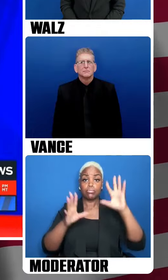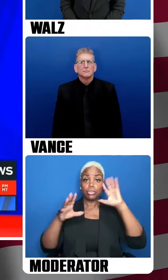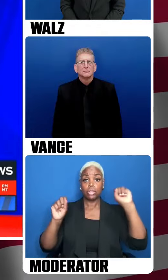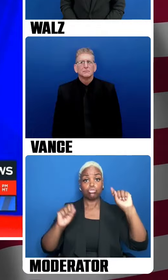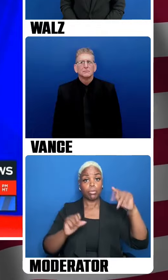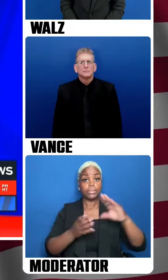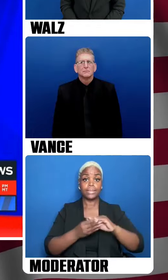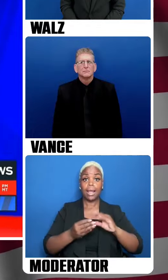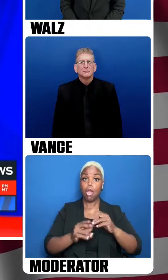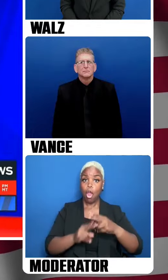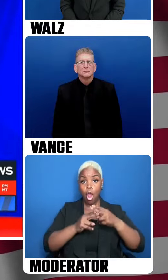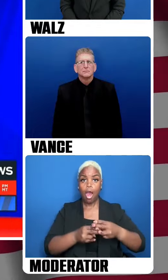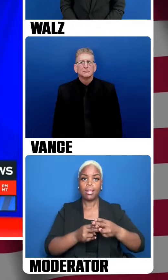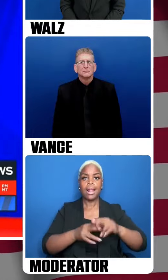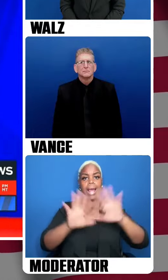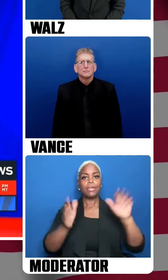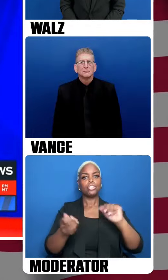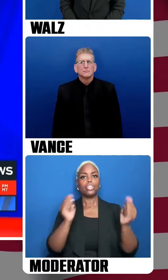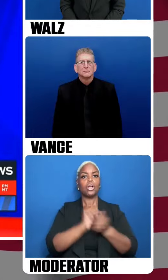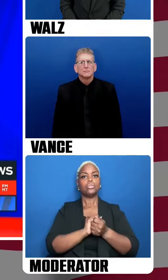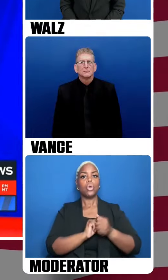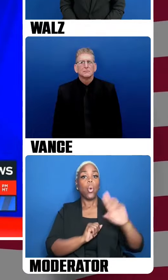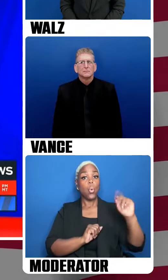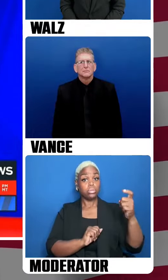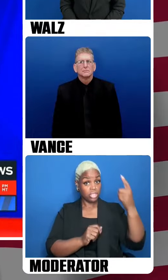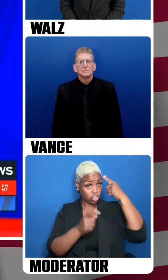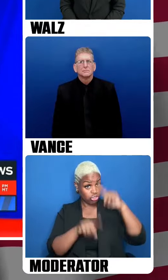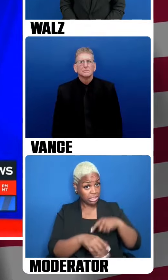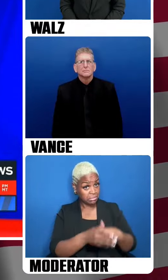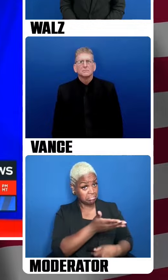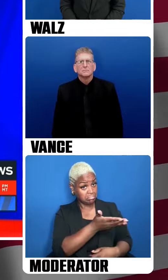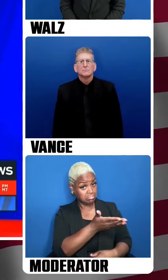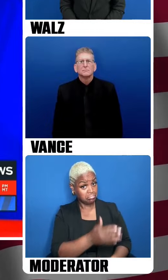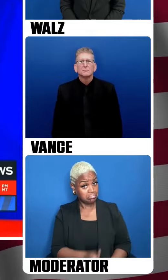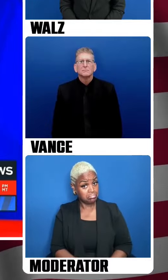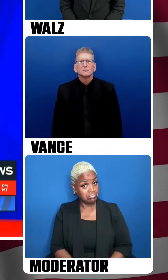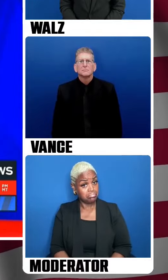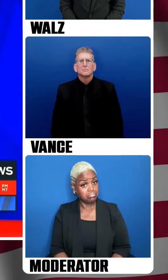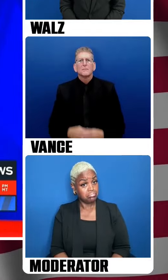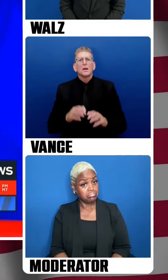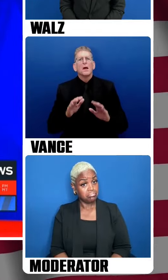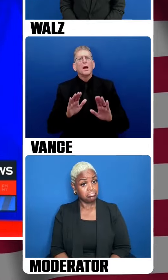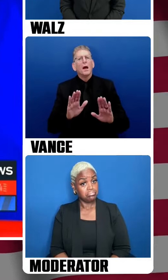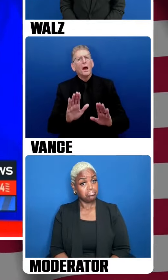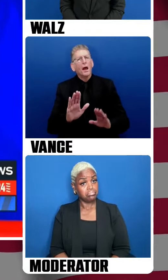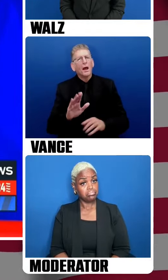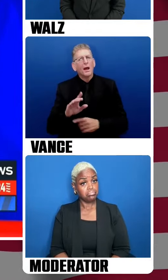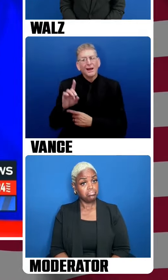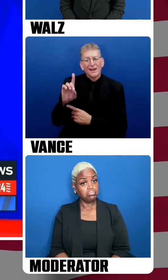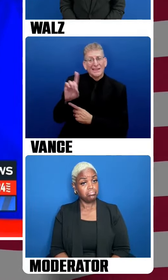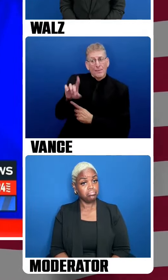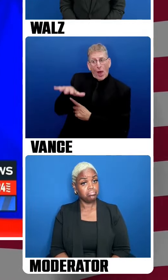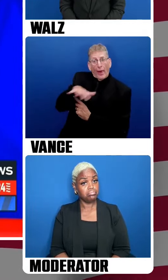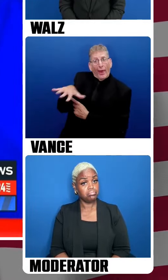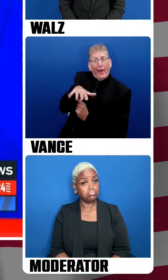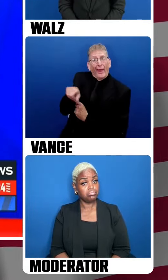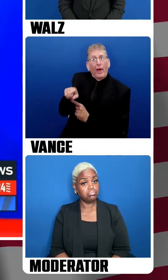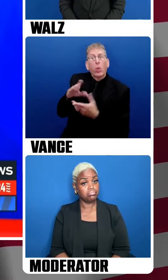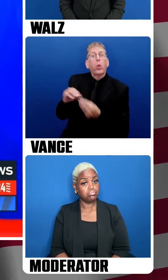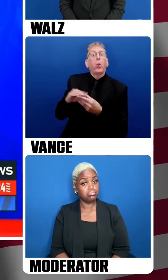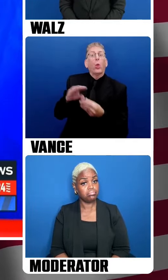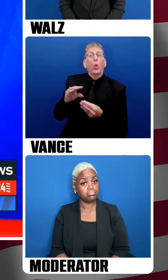said is that if the Democrats, in particular Kamala Harris and her leadership, if they really believe that climate change is serious, what they would be